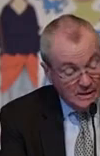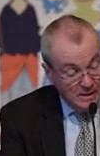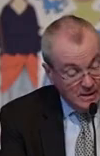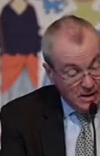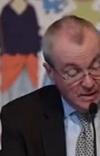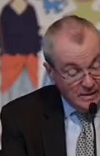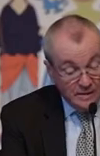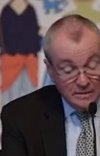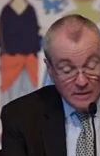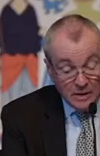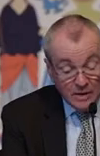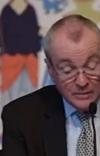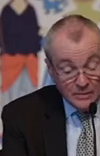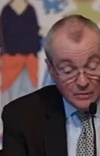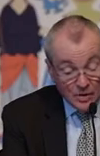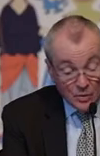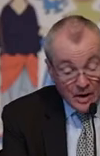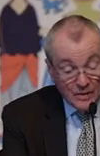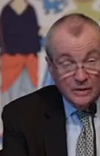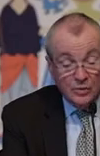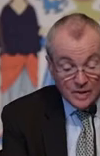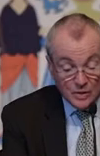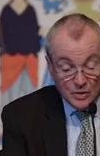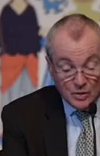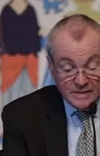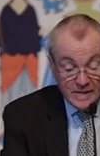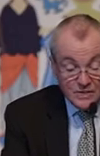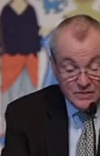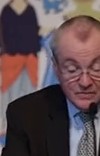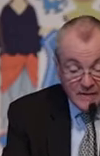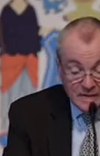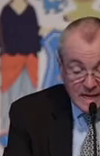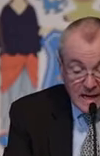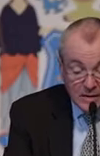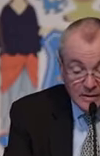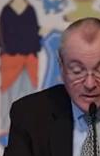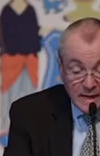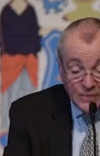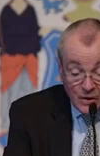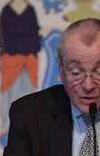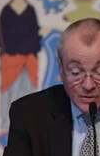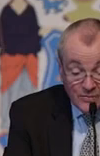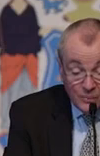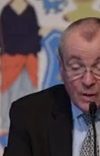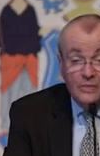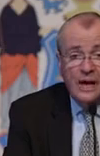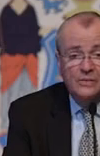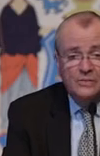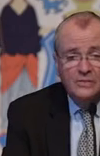1,930 are either requiring critical or intensive care. And there are